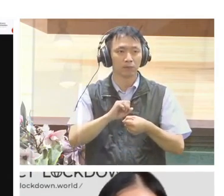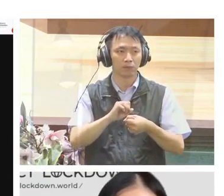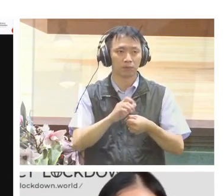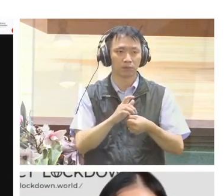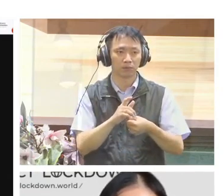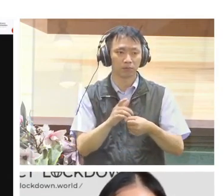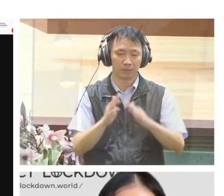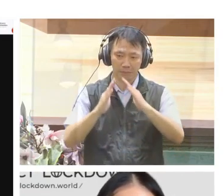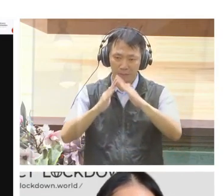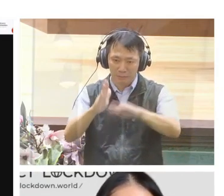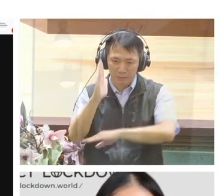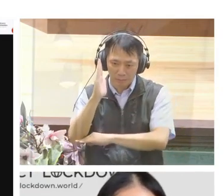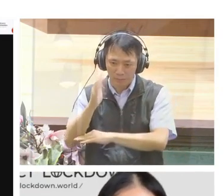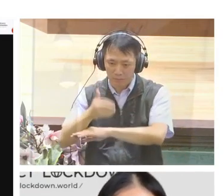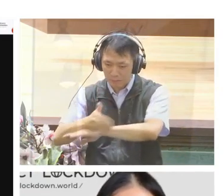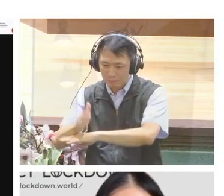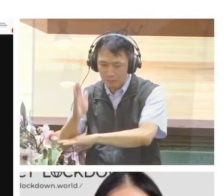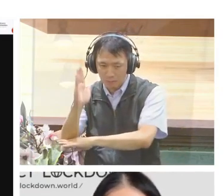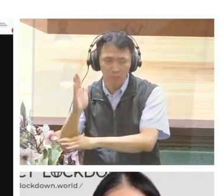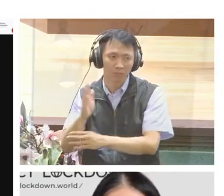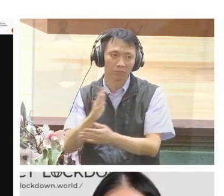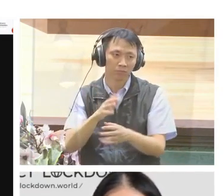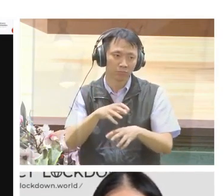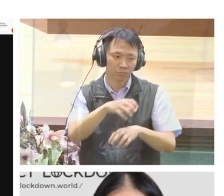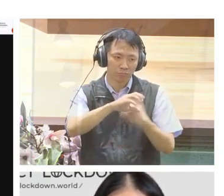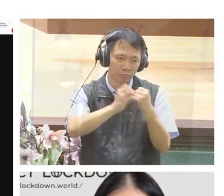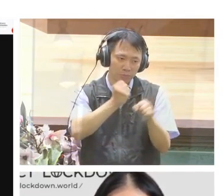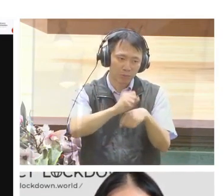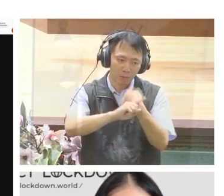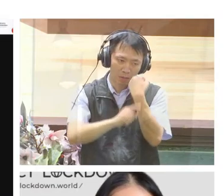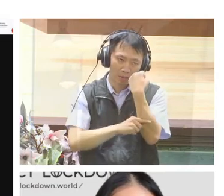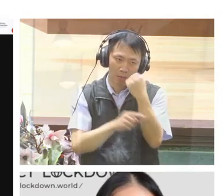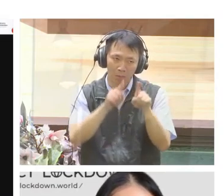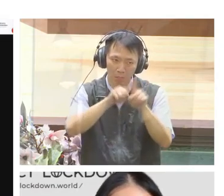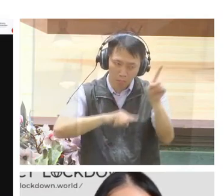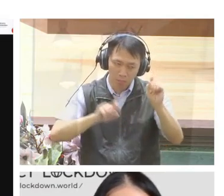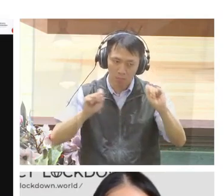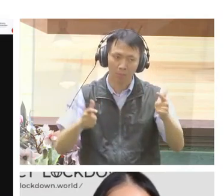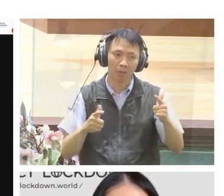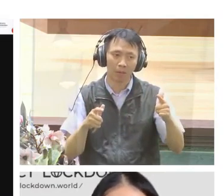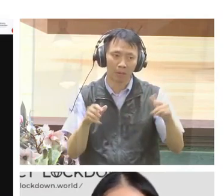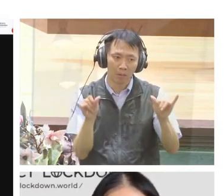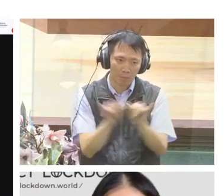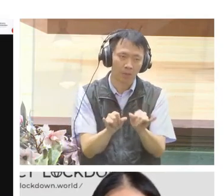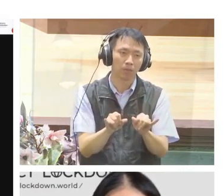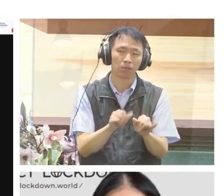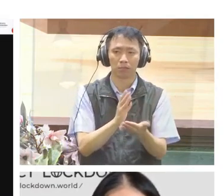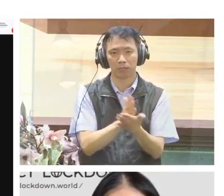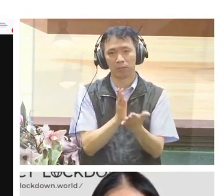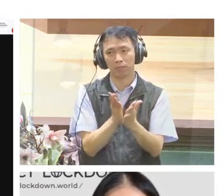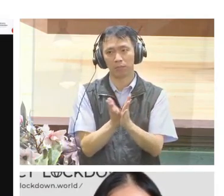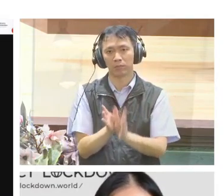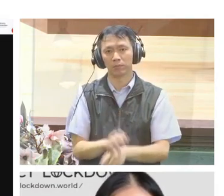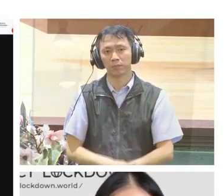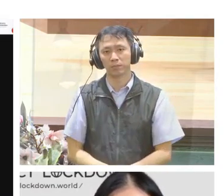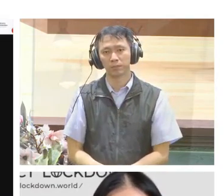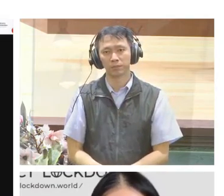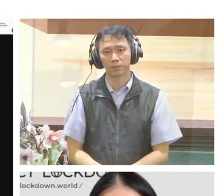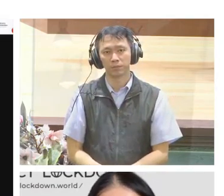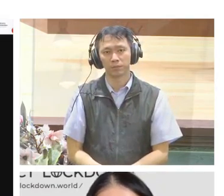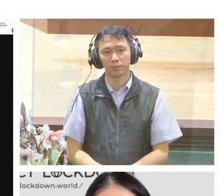all cross-provincial bus services, while some decided not to. And we also see some lower level governments acting before